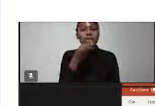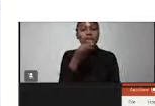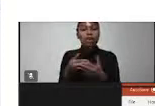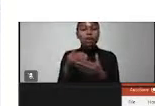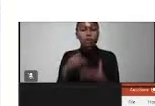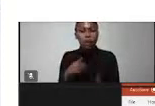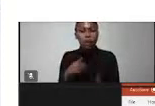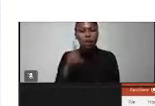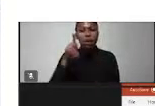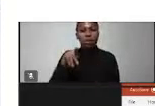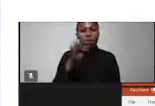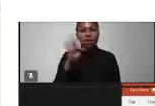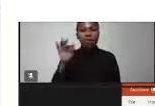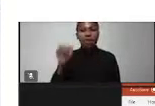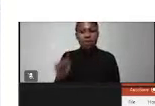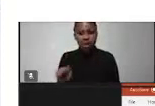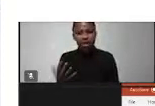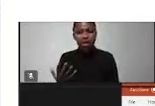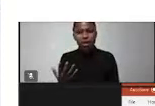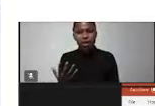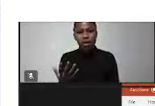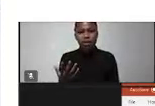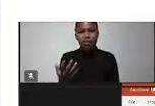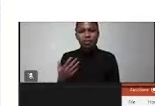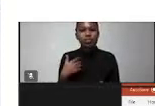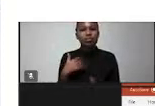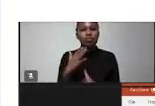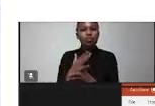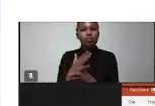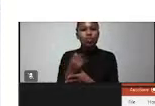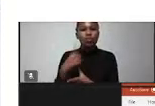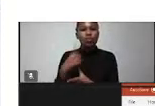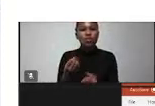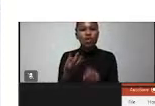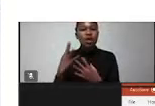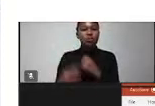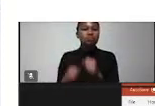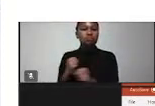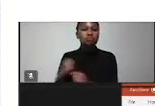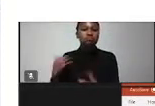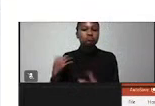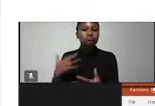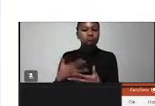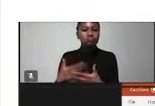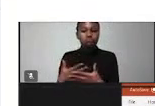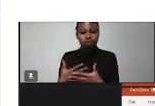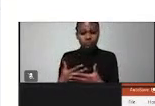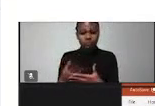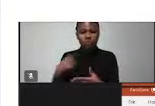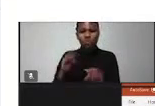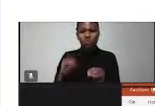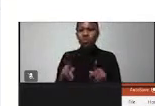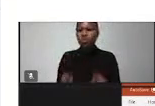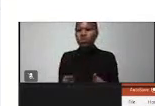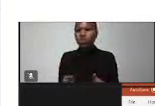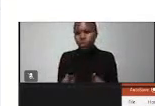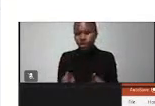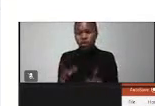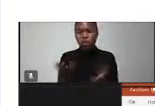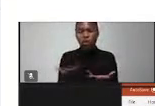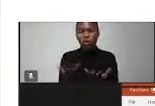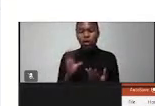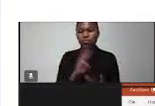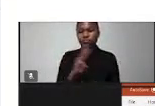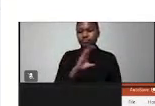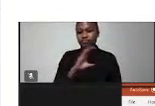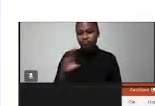in G4J. We've been working on it for a number of years in terms of looking at different opportunities. Historically, the Western Cape has